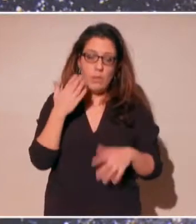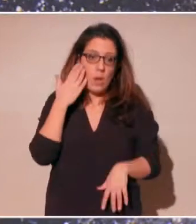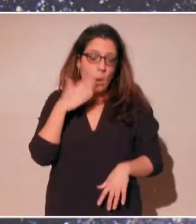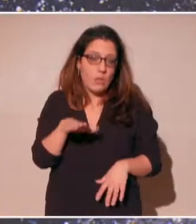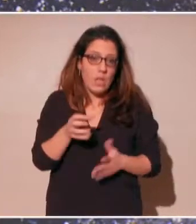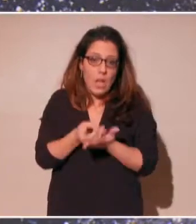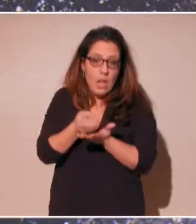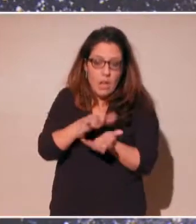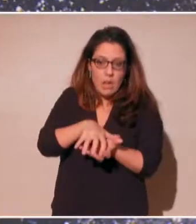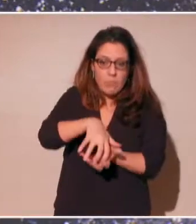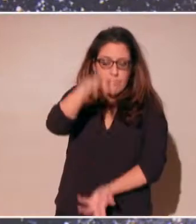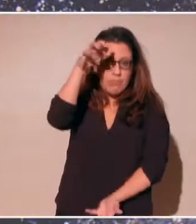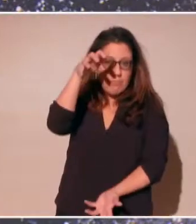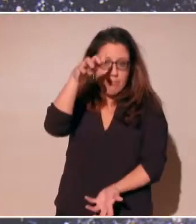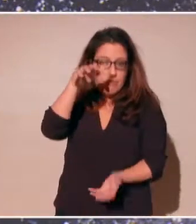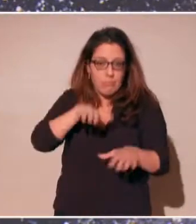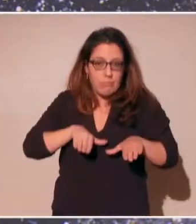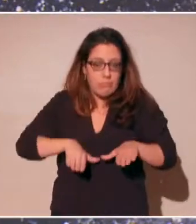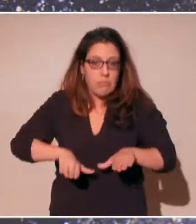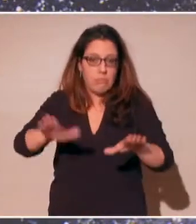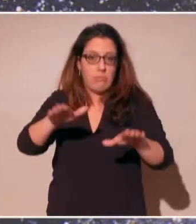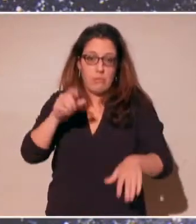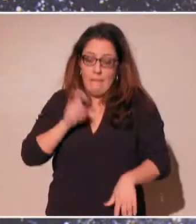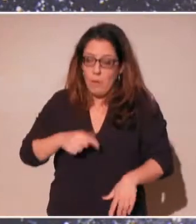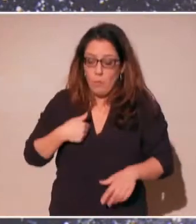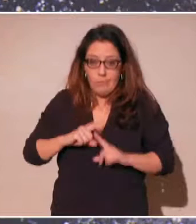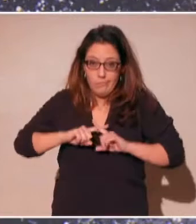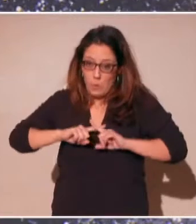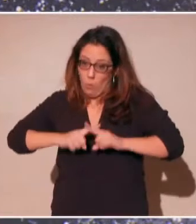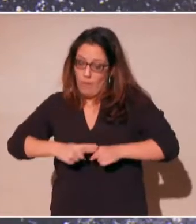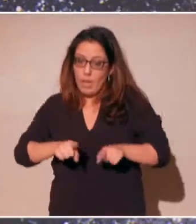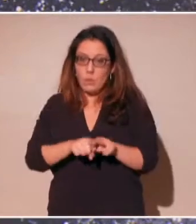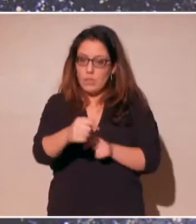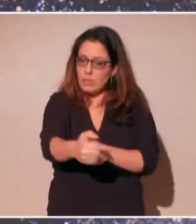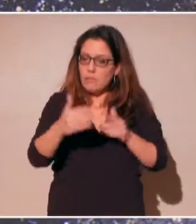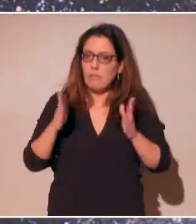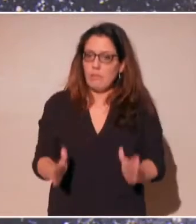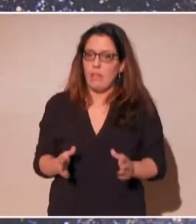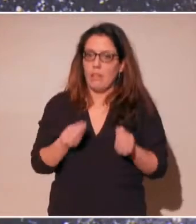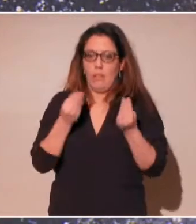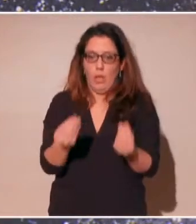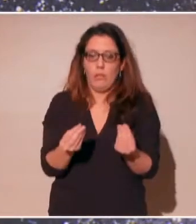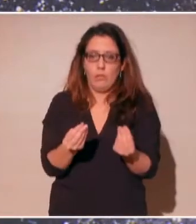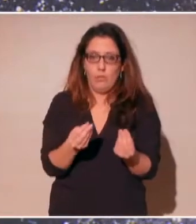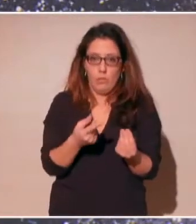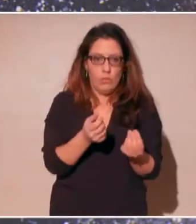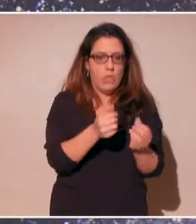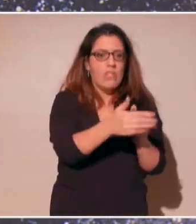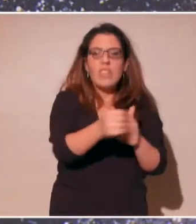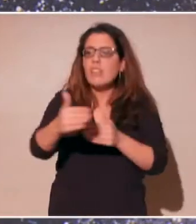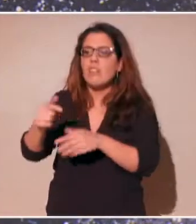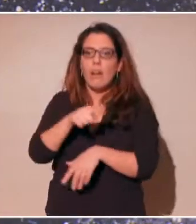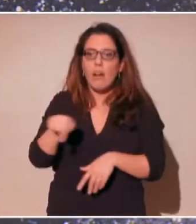these data sets increase proportionately faster or greater. So what we have to do is we have to